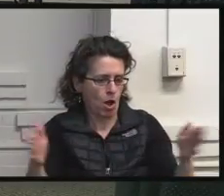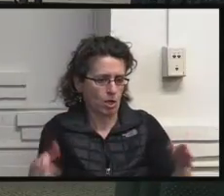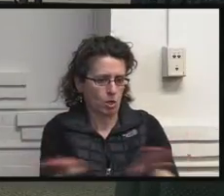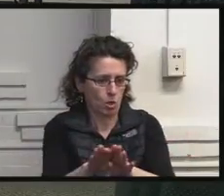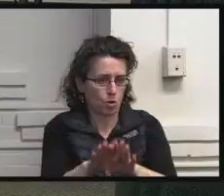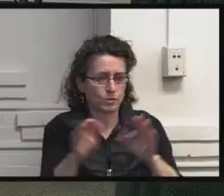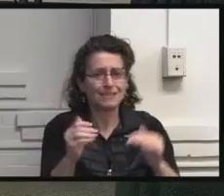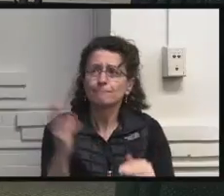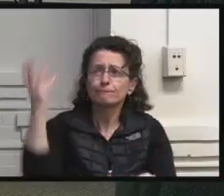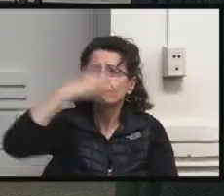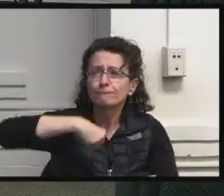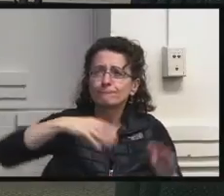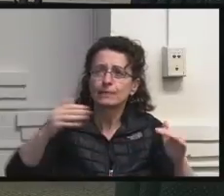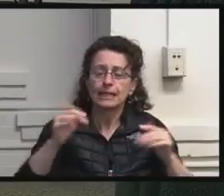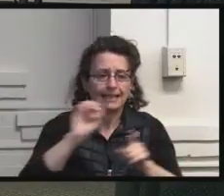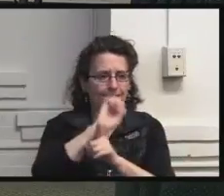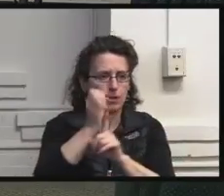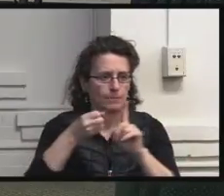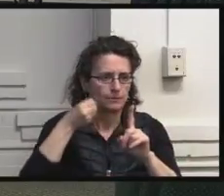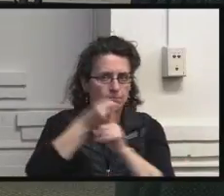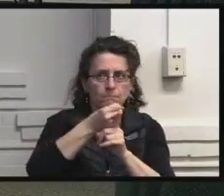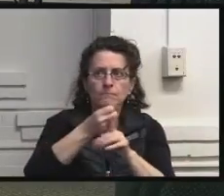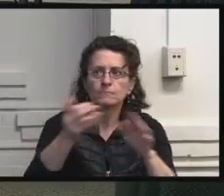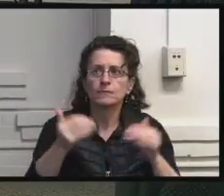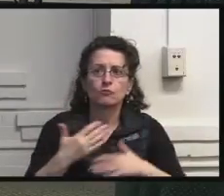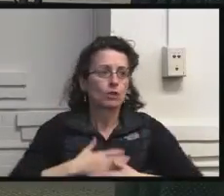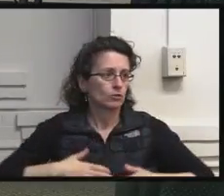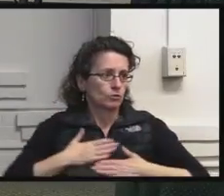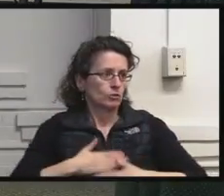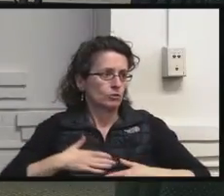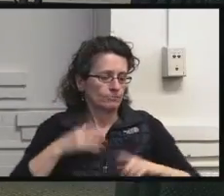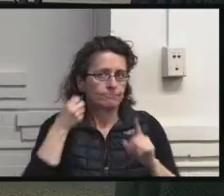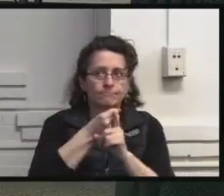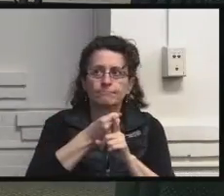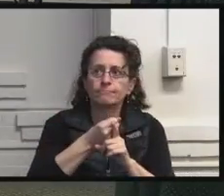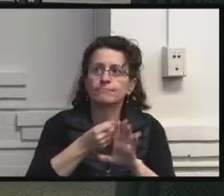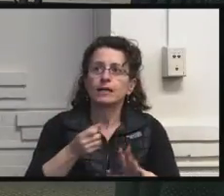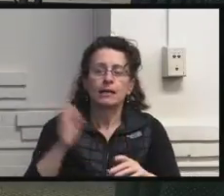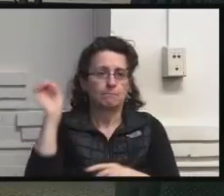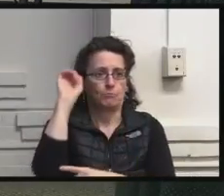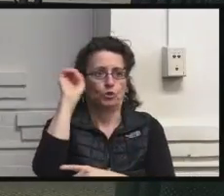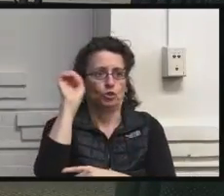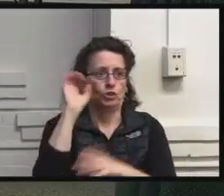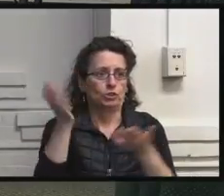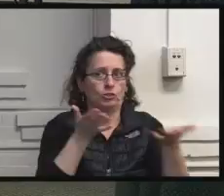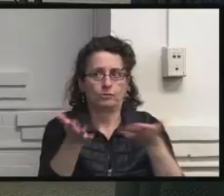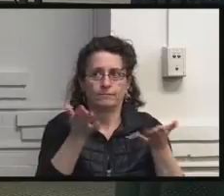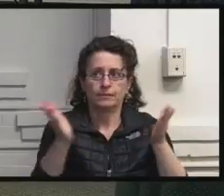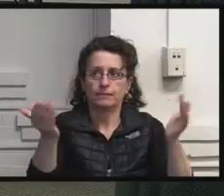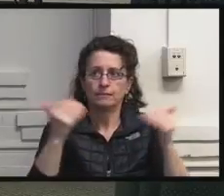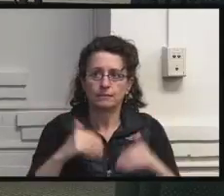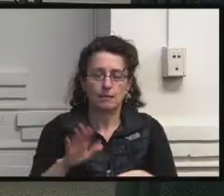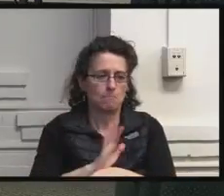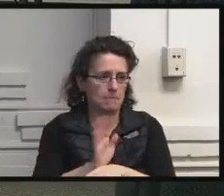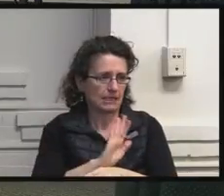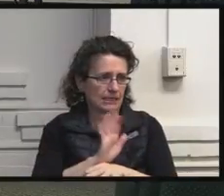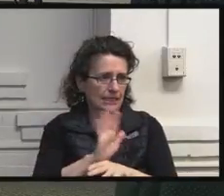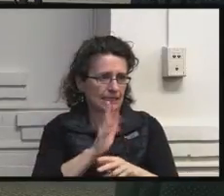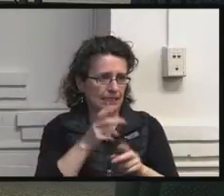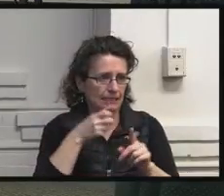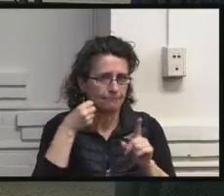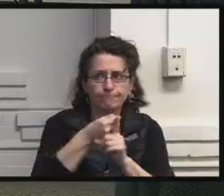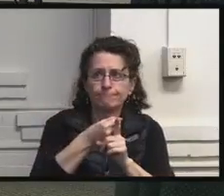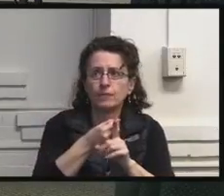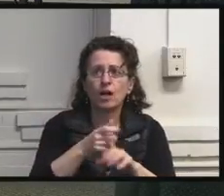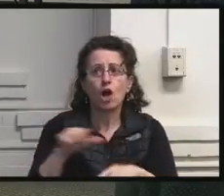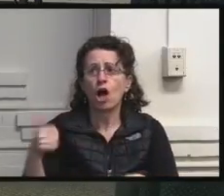aesthetics, environmental impacts, recreational impacts, emergency services, business impacts, other, or you're not